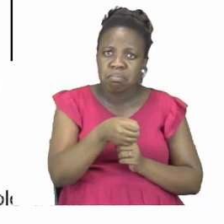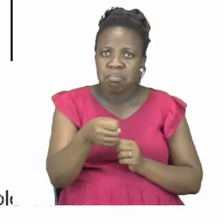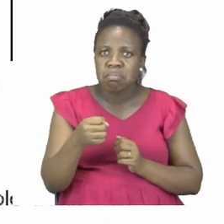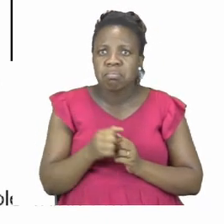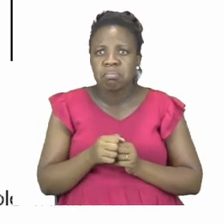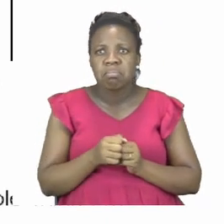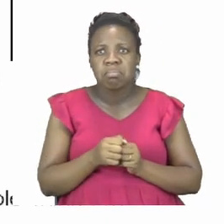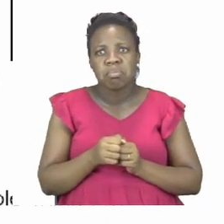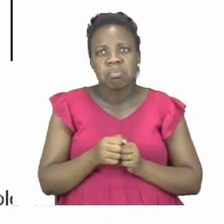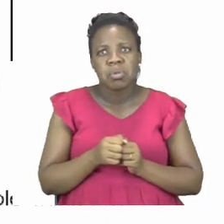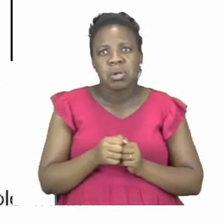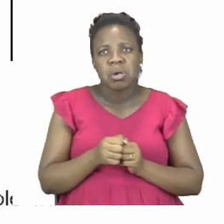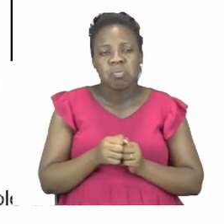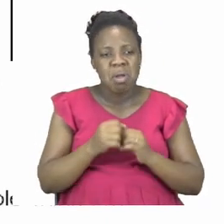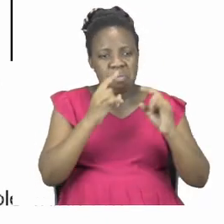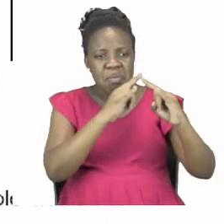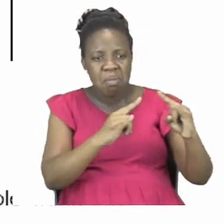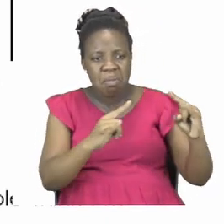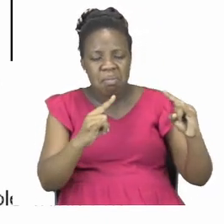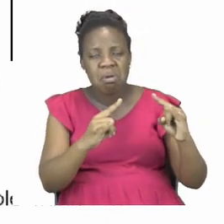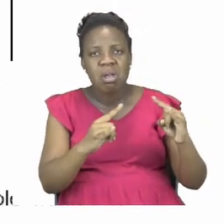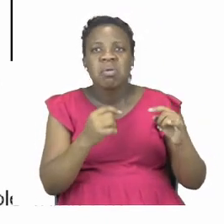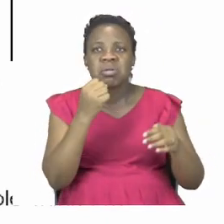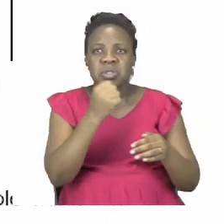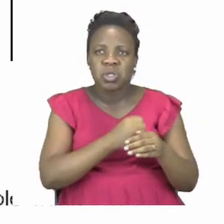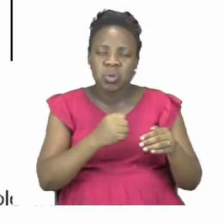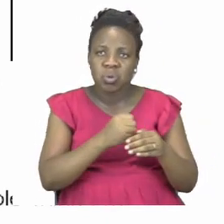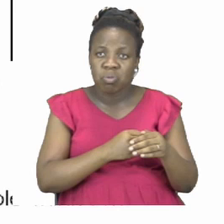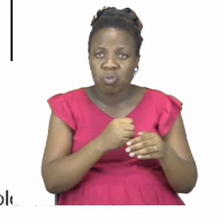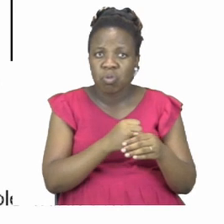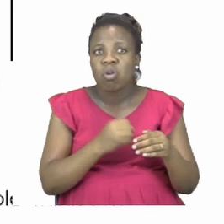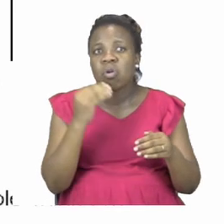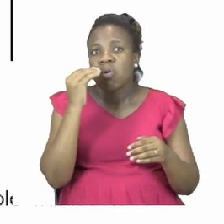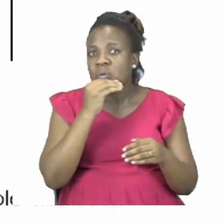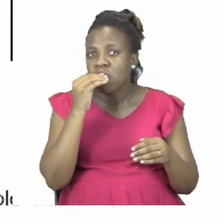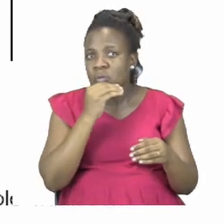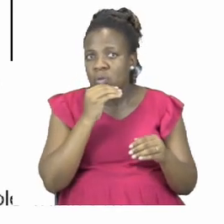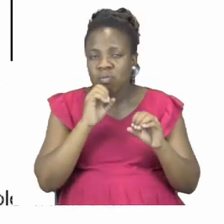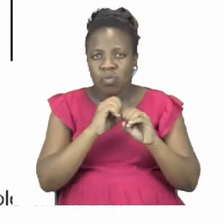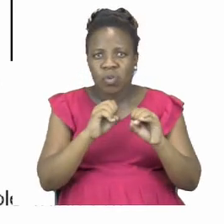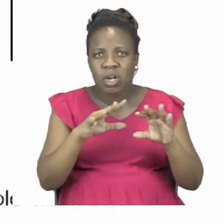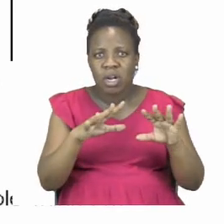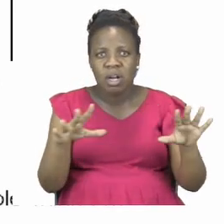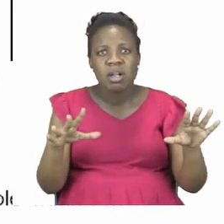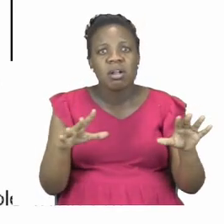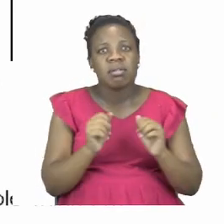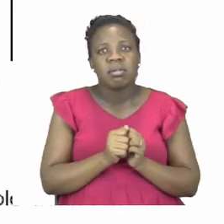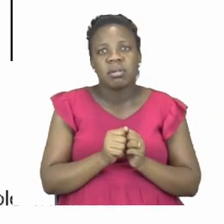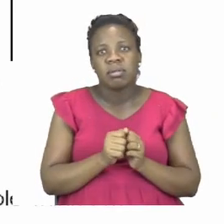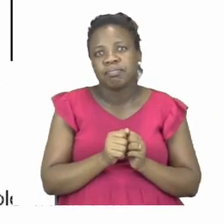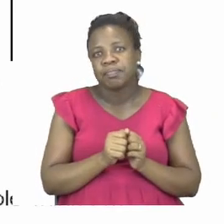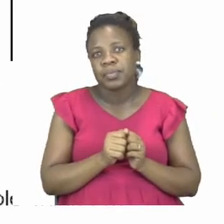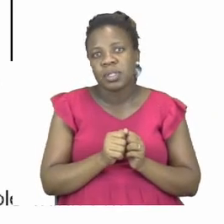cook food and light their lanterns. Farmers fill big tanks with me